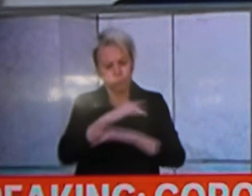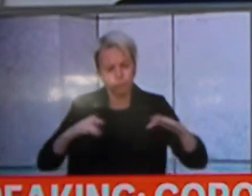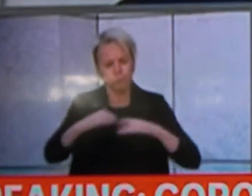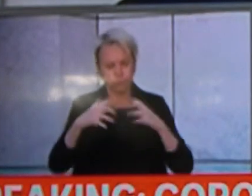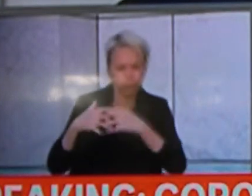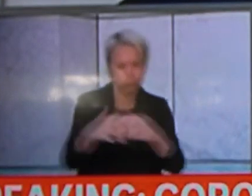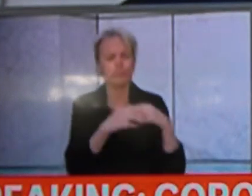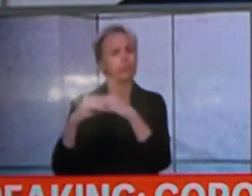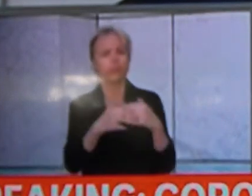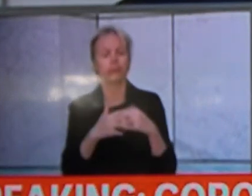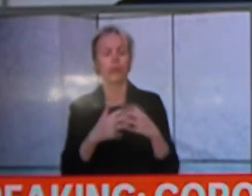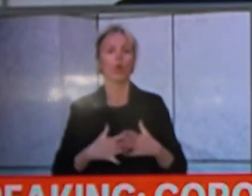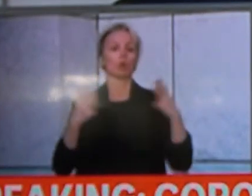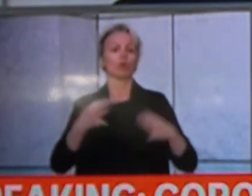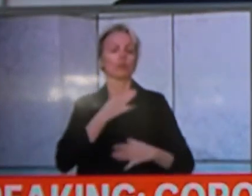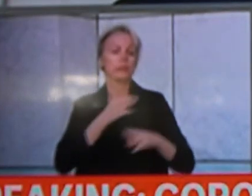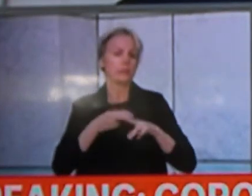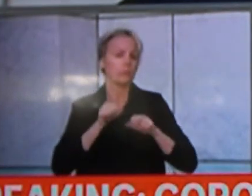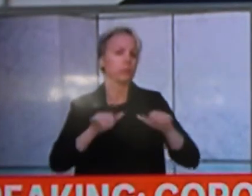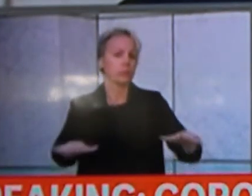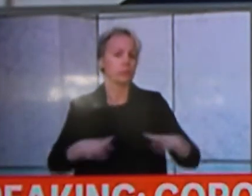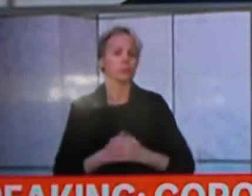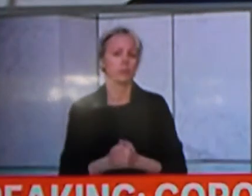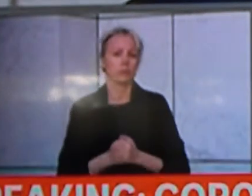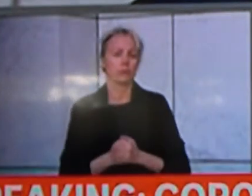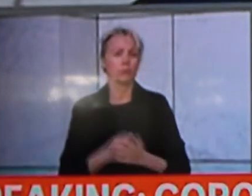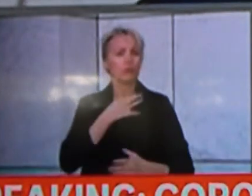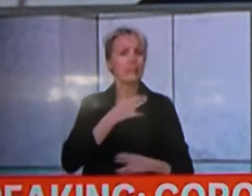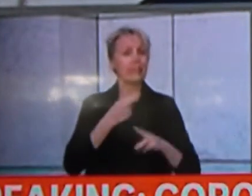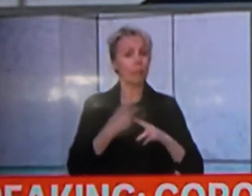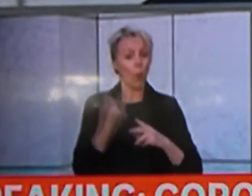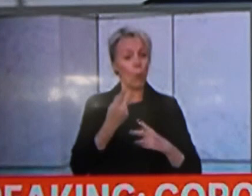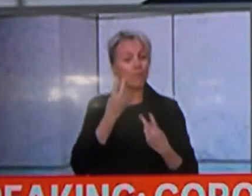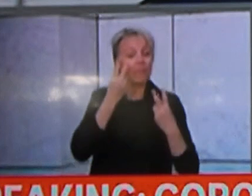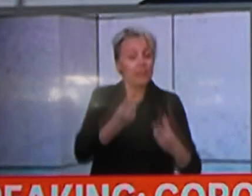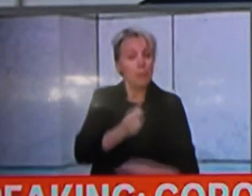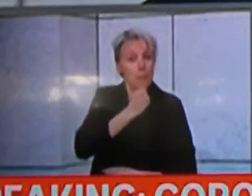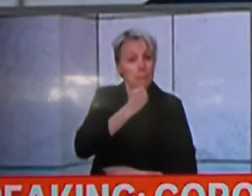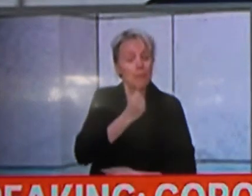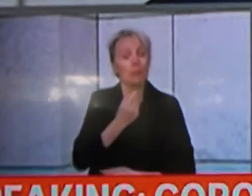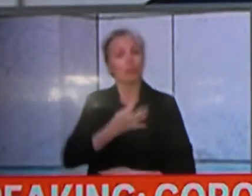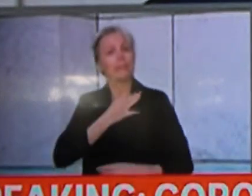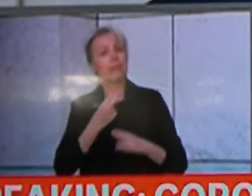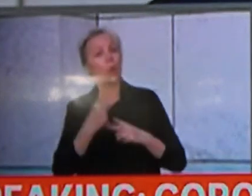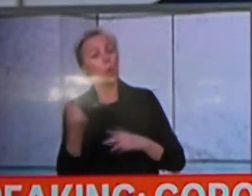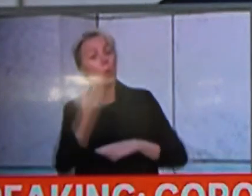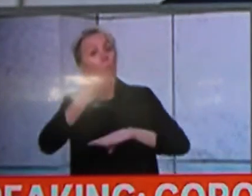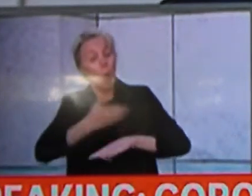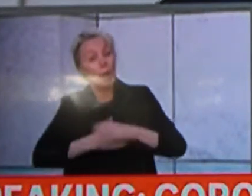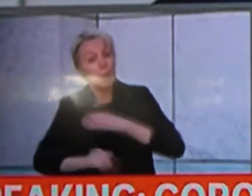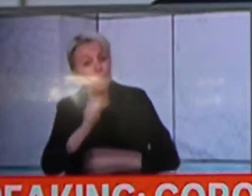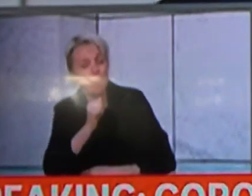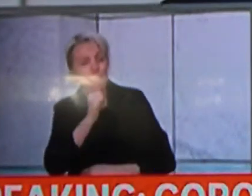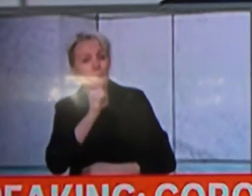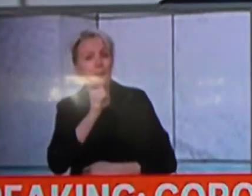who run those venues and the patrons, underscore, and those who are going to these venues. I mean, coronavirus is not a